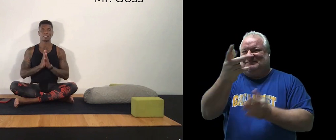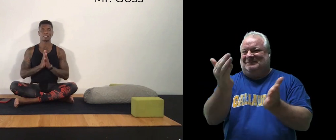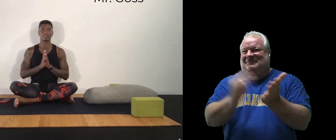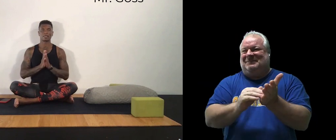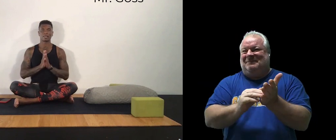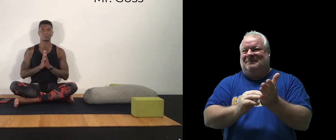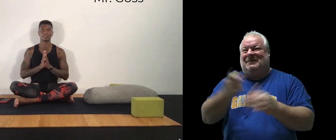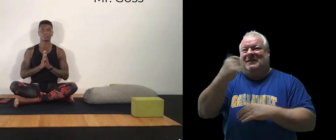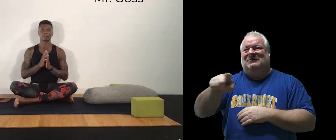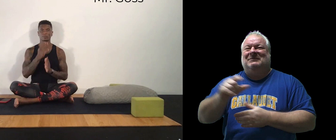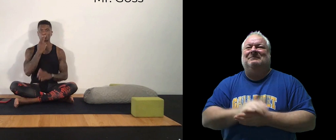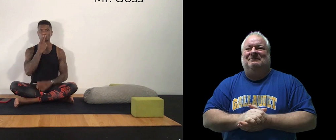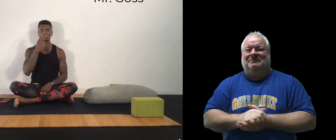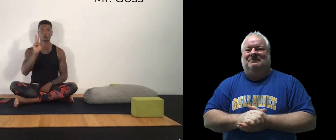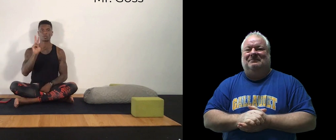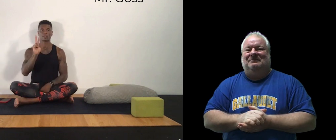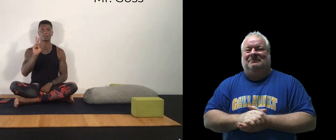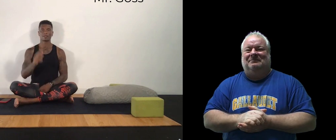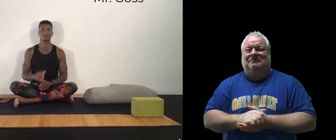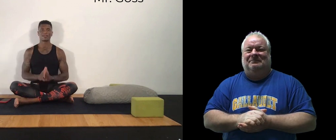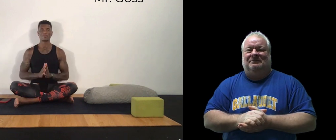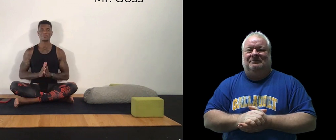I'll see you again next week.